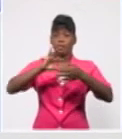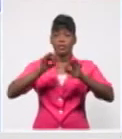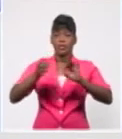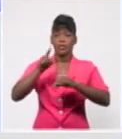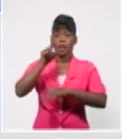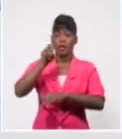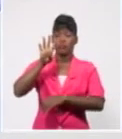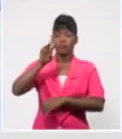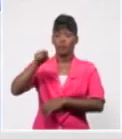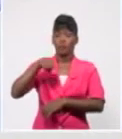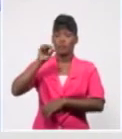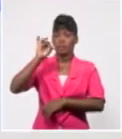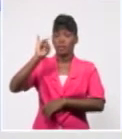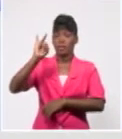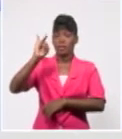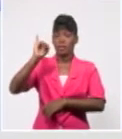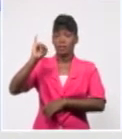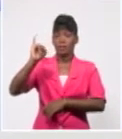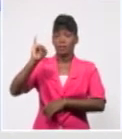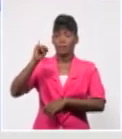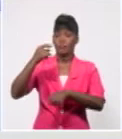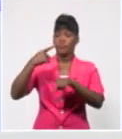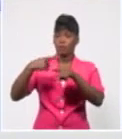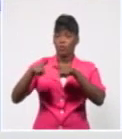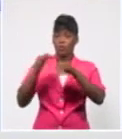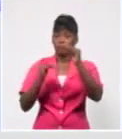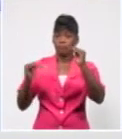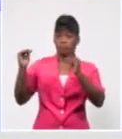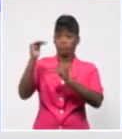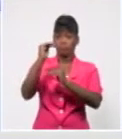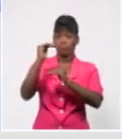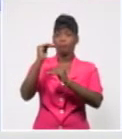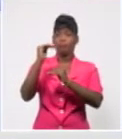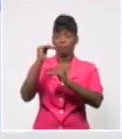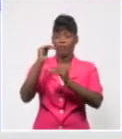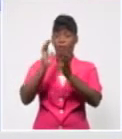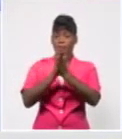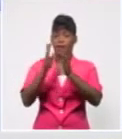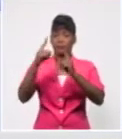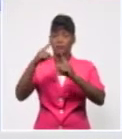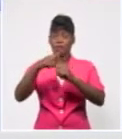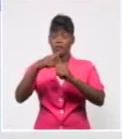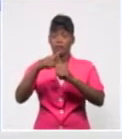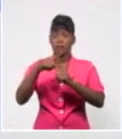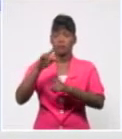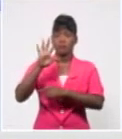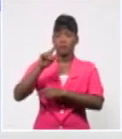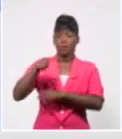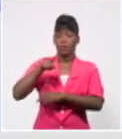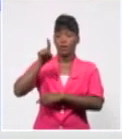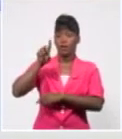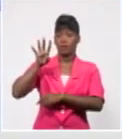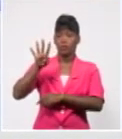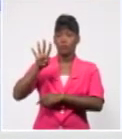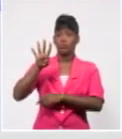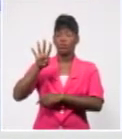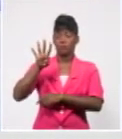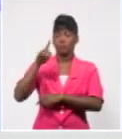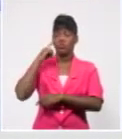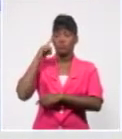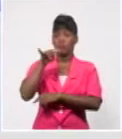de Ávila's 4.58, a higher rate. Las Tunas 1.31, Villa